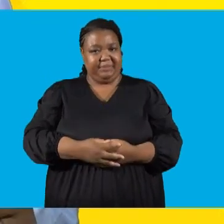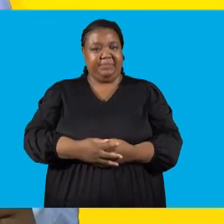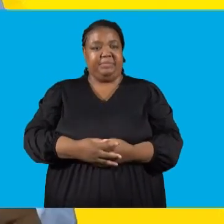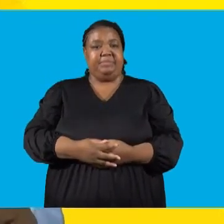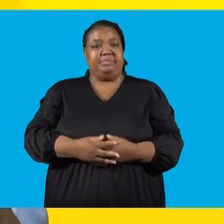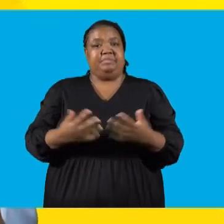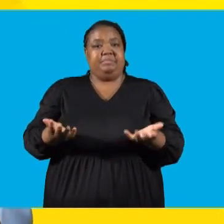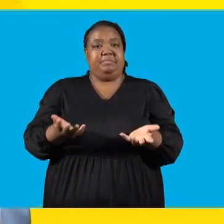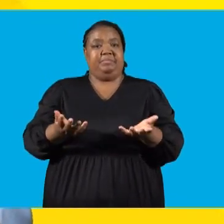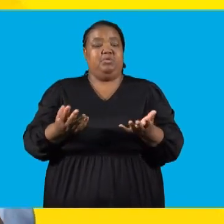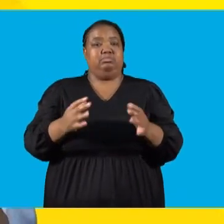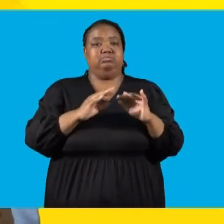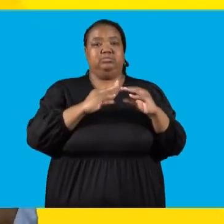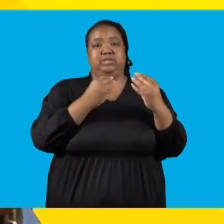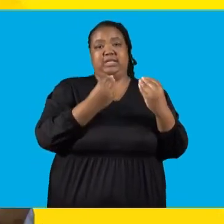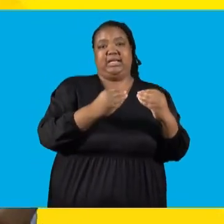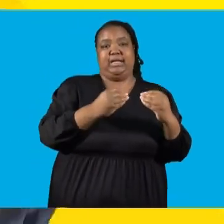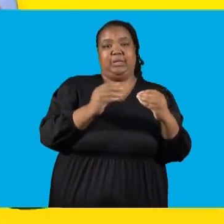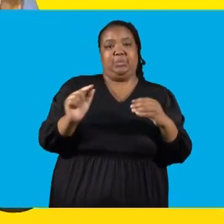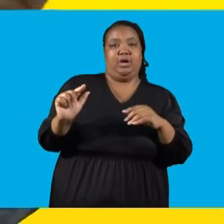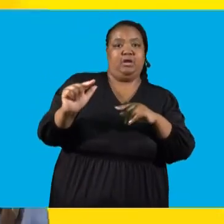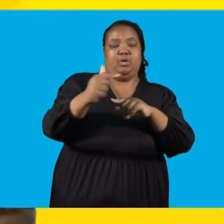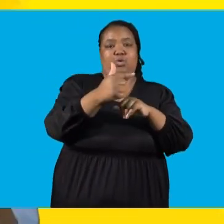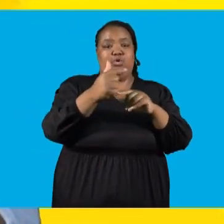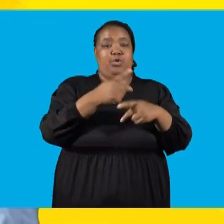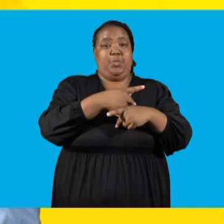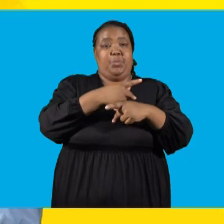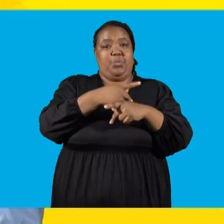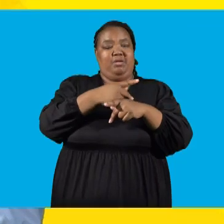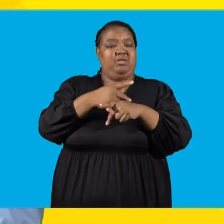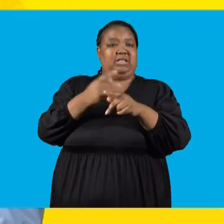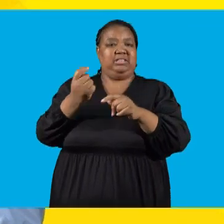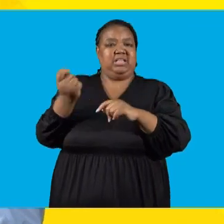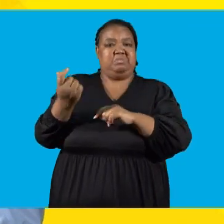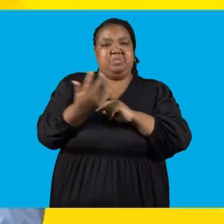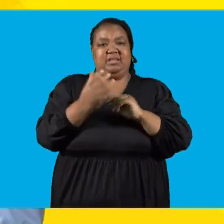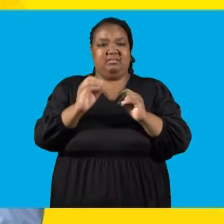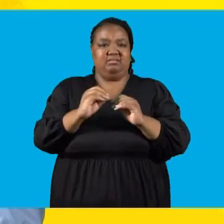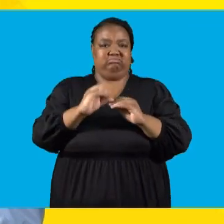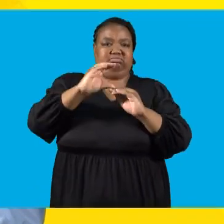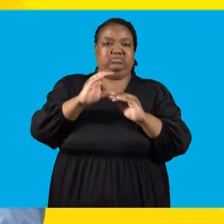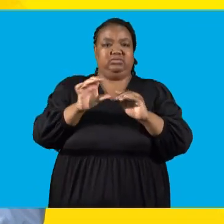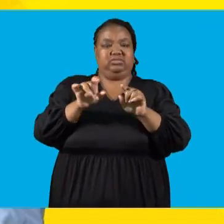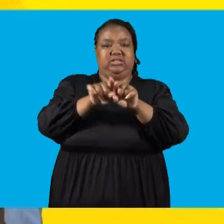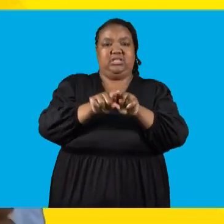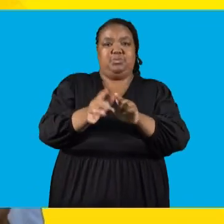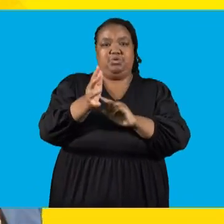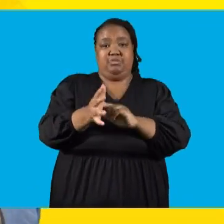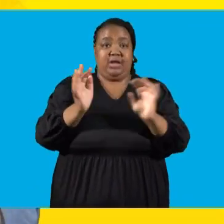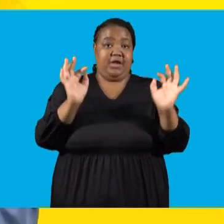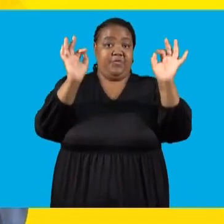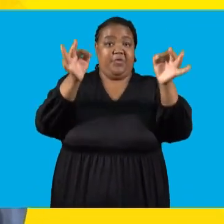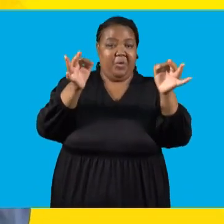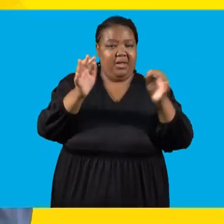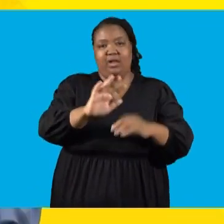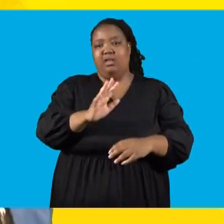existed. And in this case, eventually each and every firm will end up selling their product at the higher price. But it's not